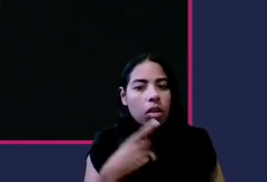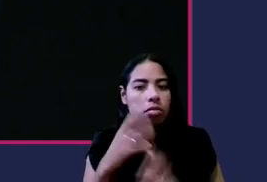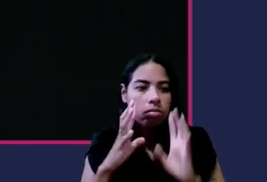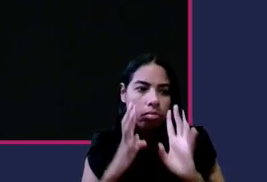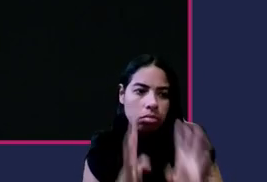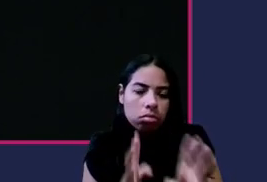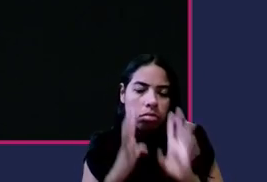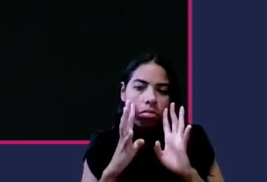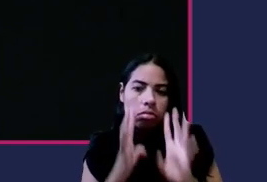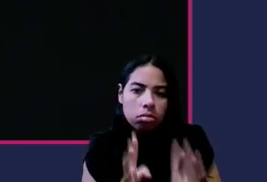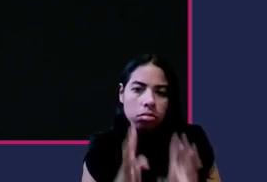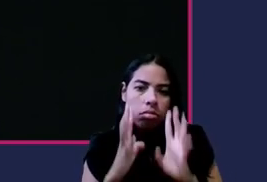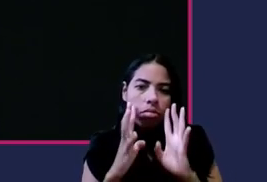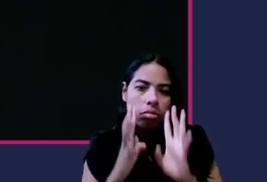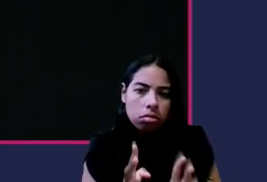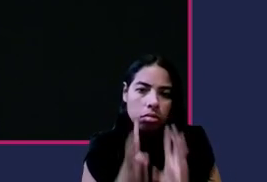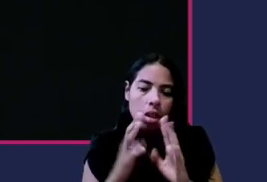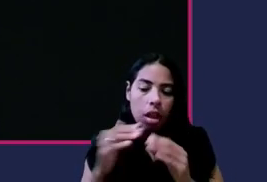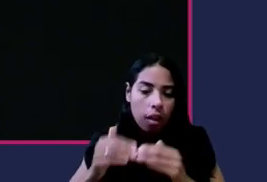to